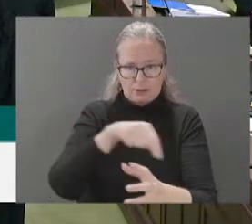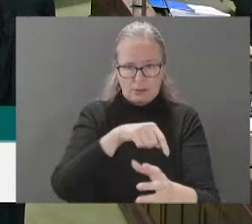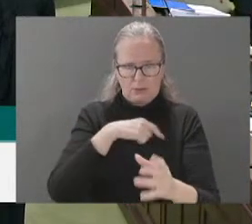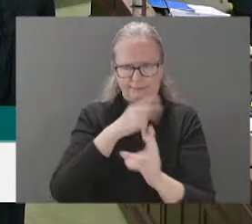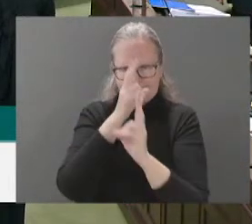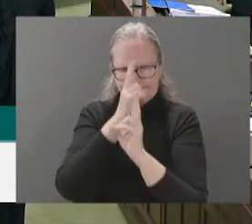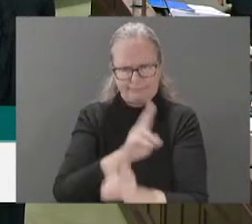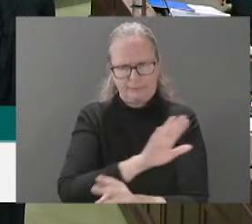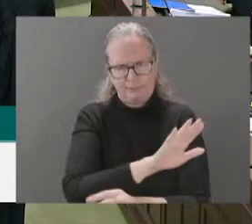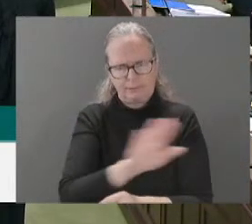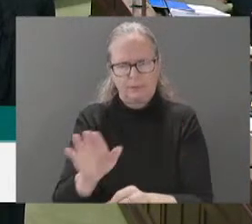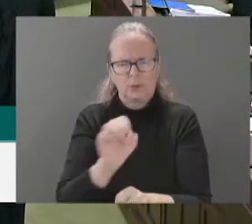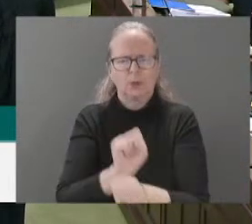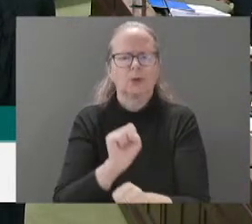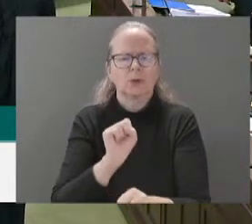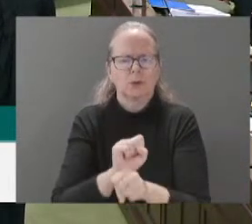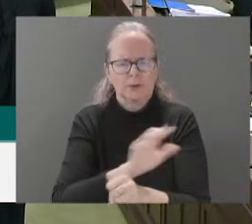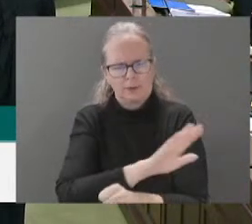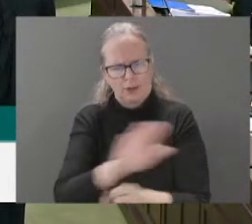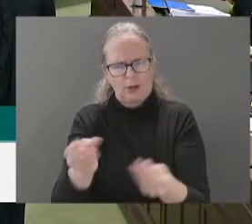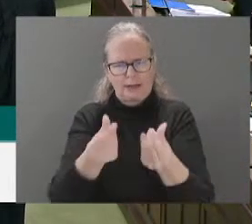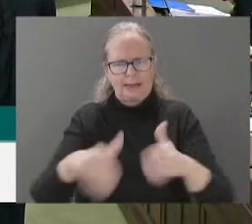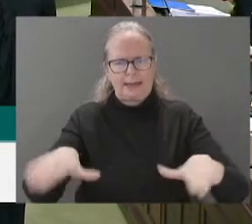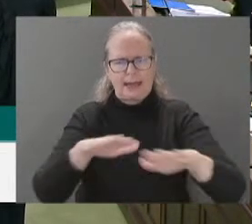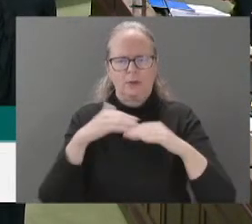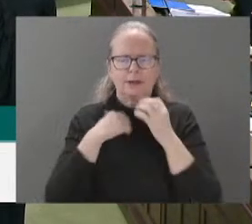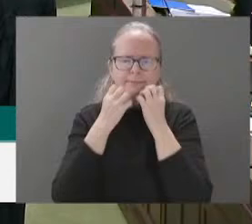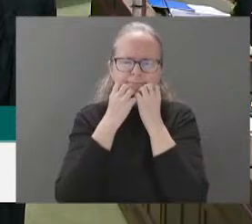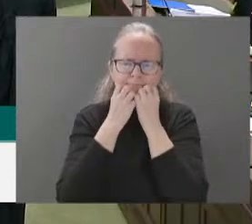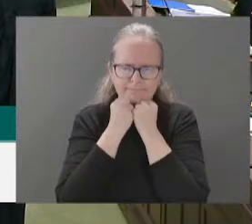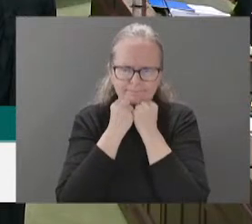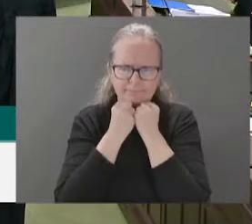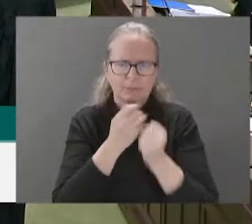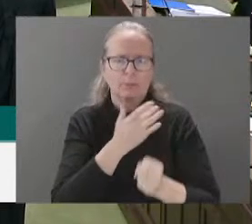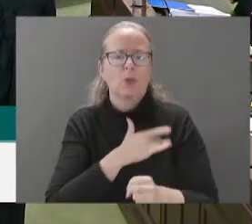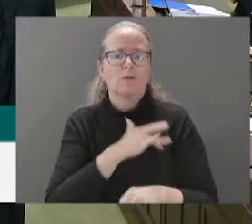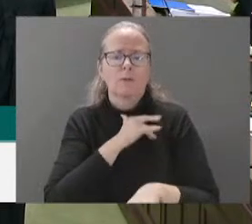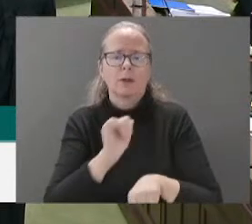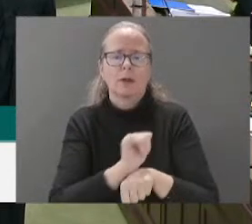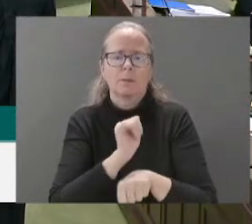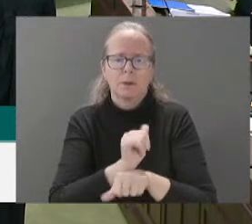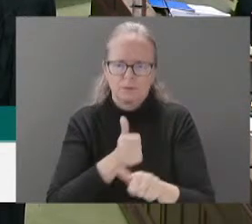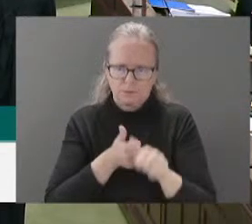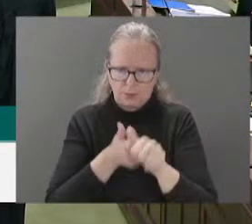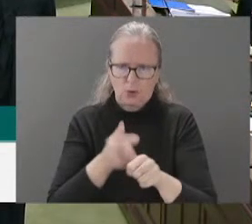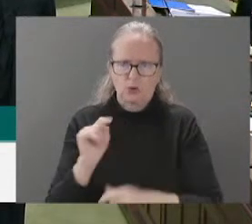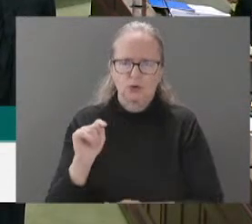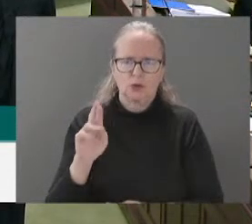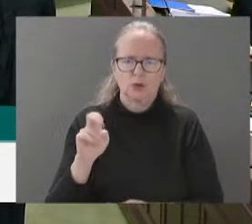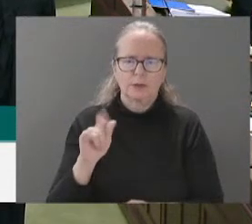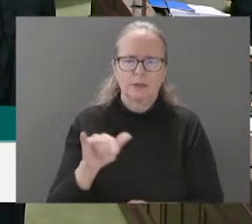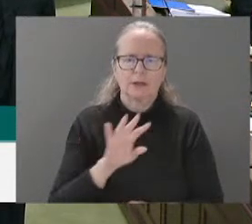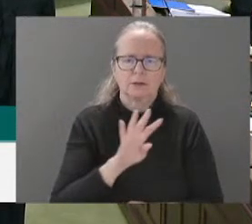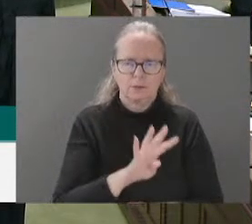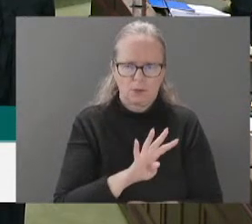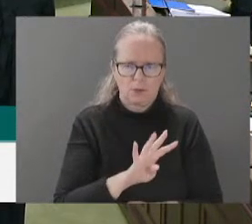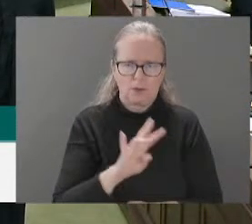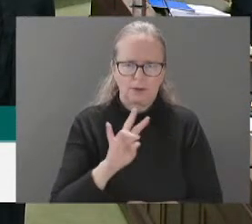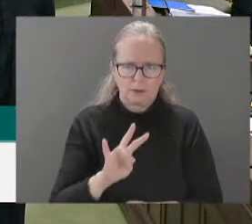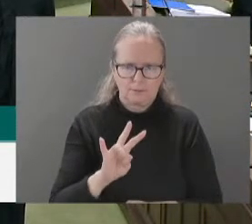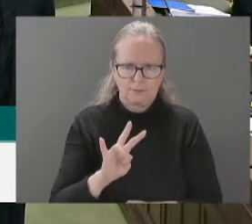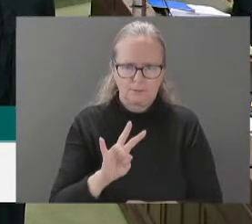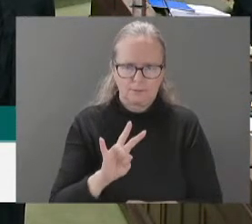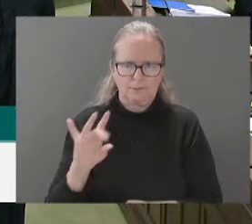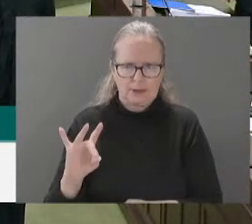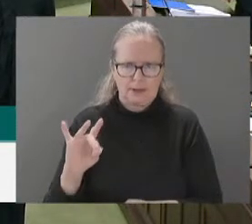Alberta also exists within treaties number 47 8 and 10 territory and the matey